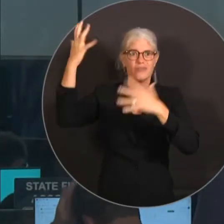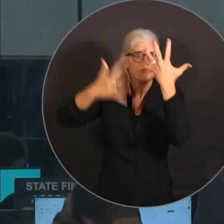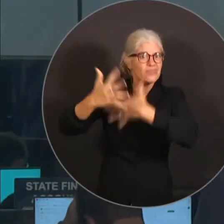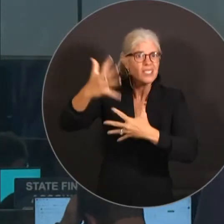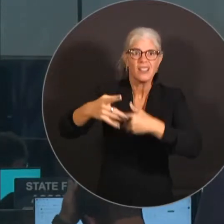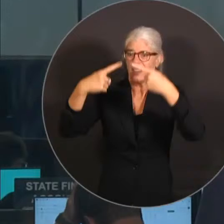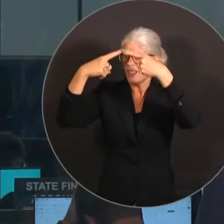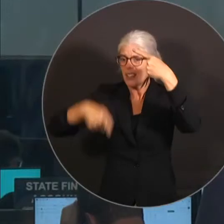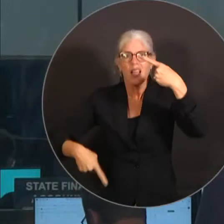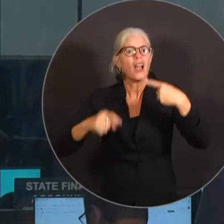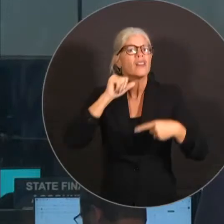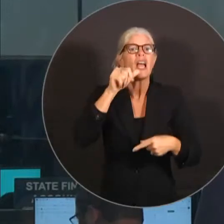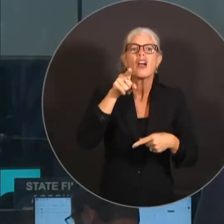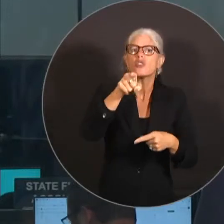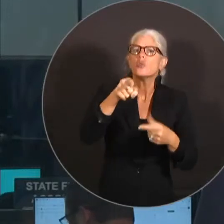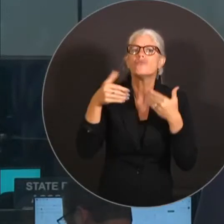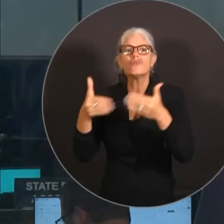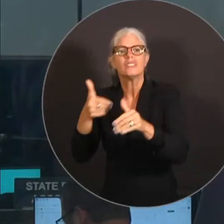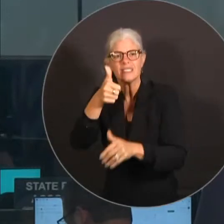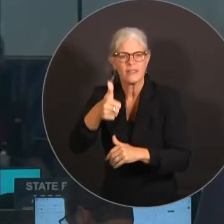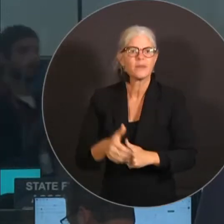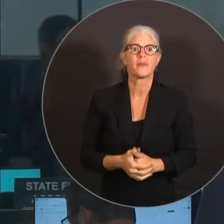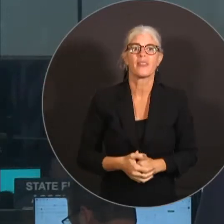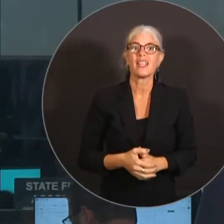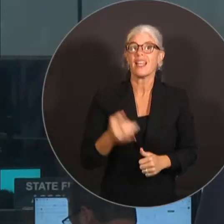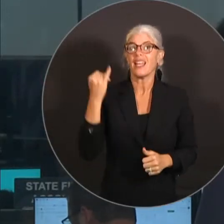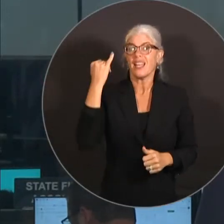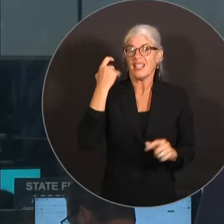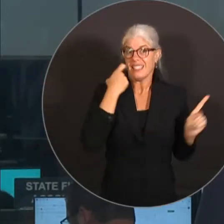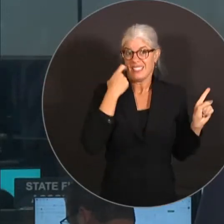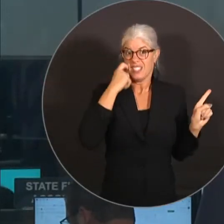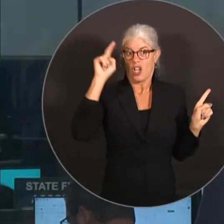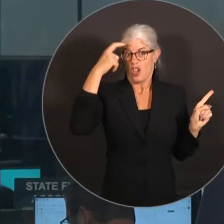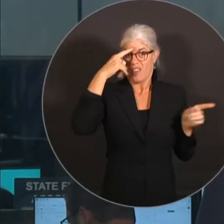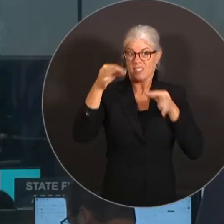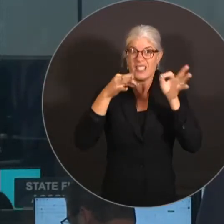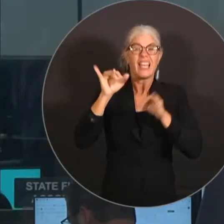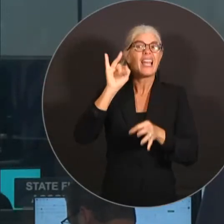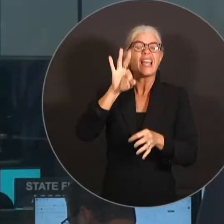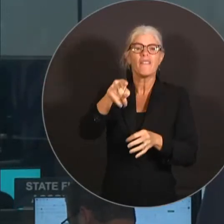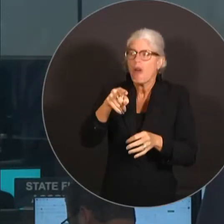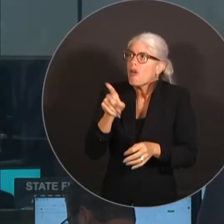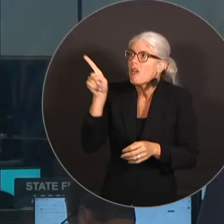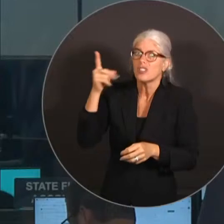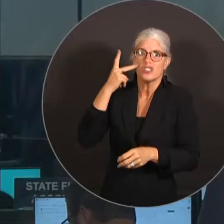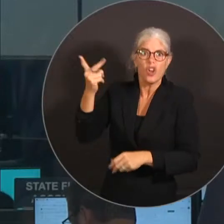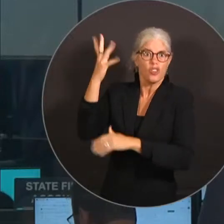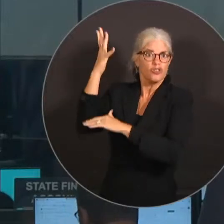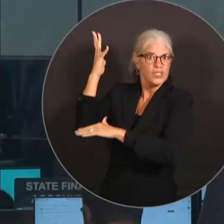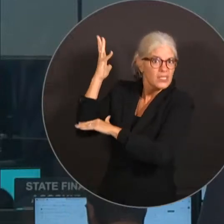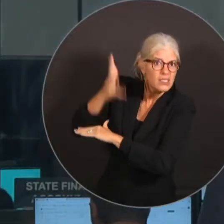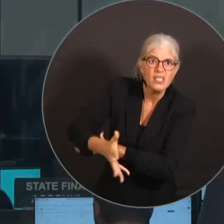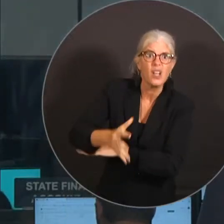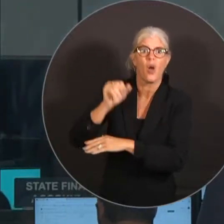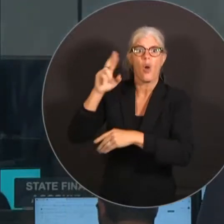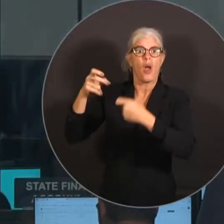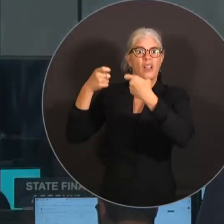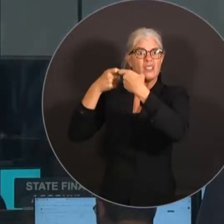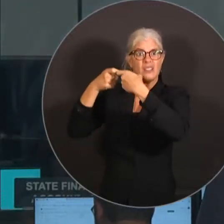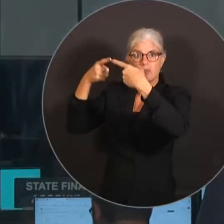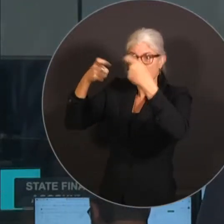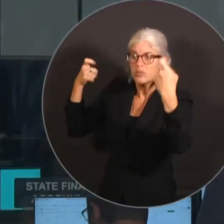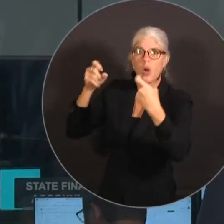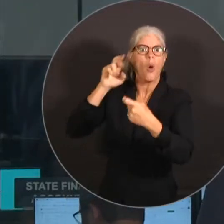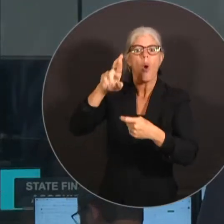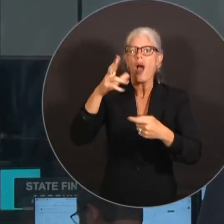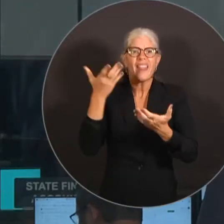risk it. If you hear, as the governor said, if you hear trees snapping, that means that there is going to be flying debris. You should seek